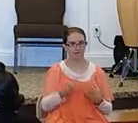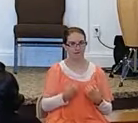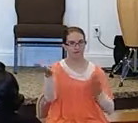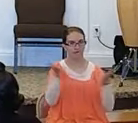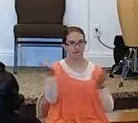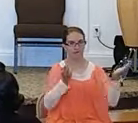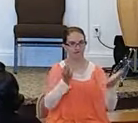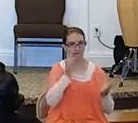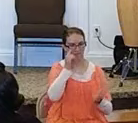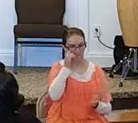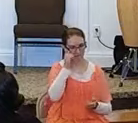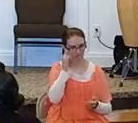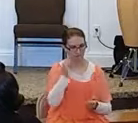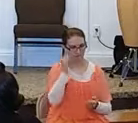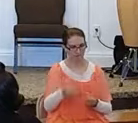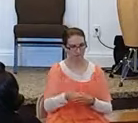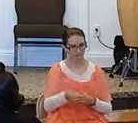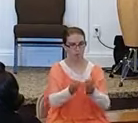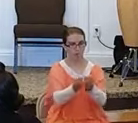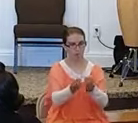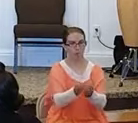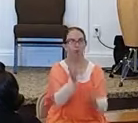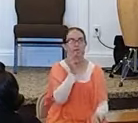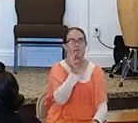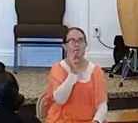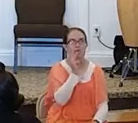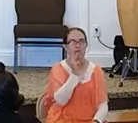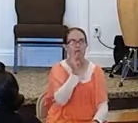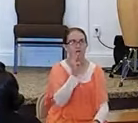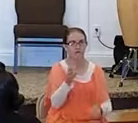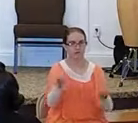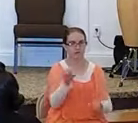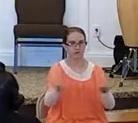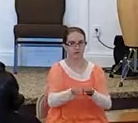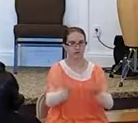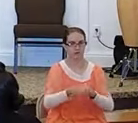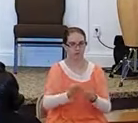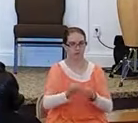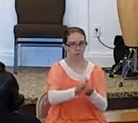servants, they had a servant come and bring a bowl of water, take your sandals off, and